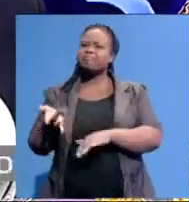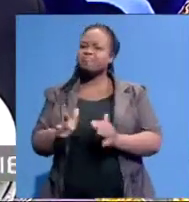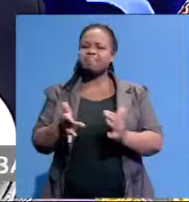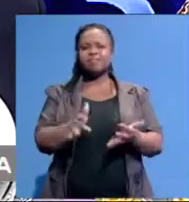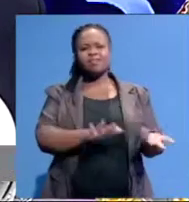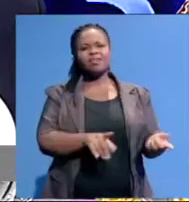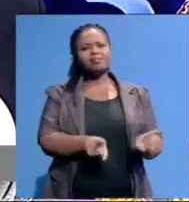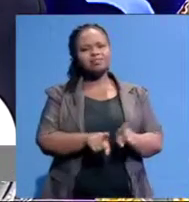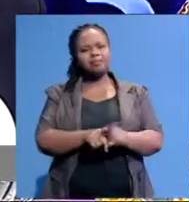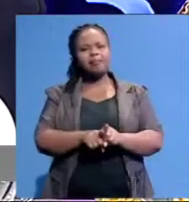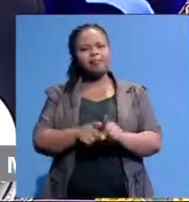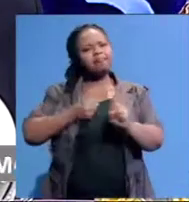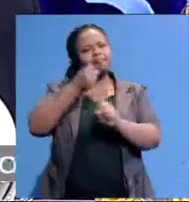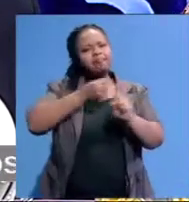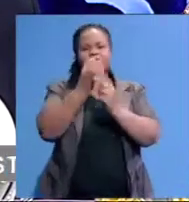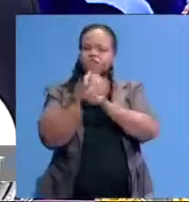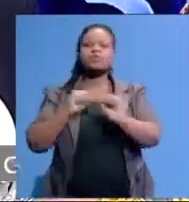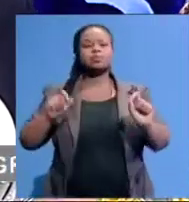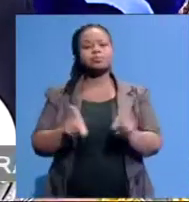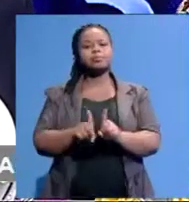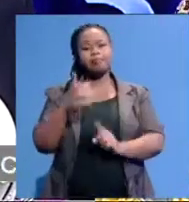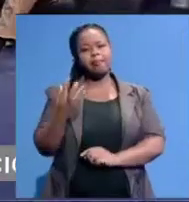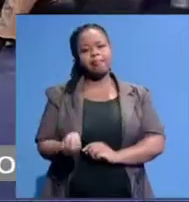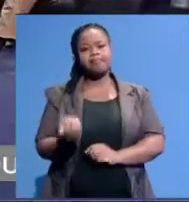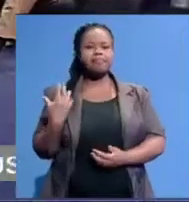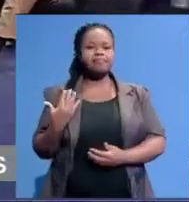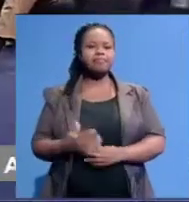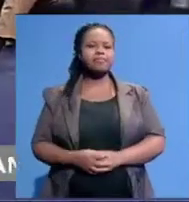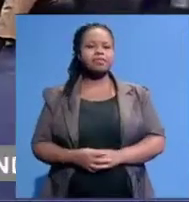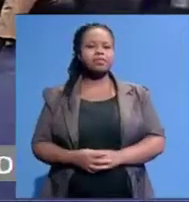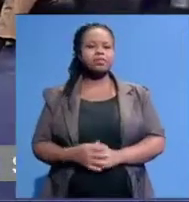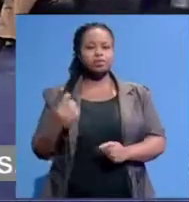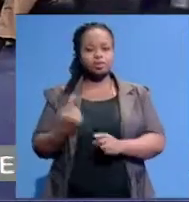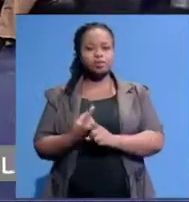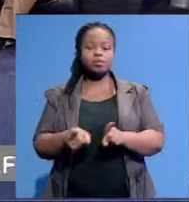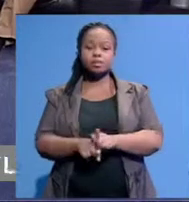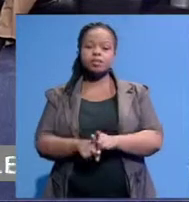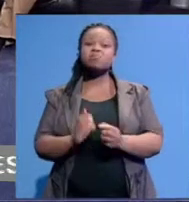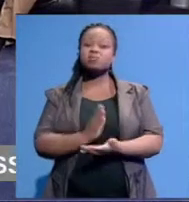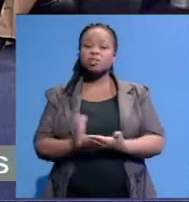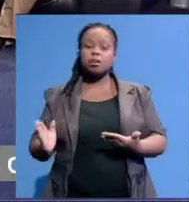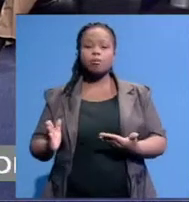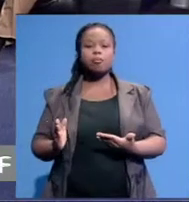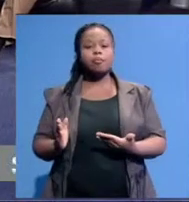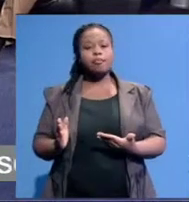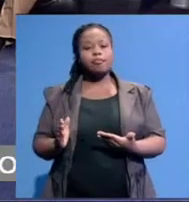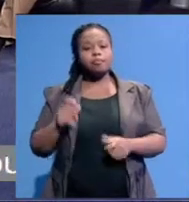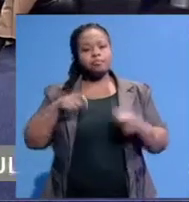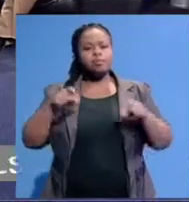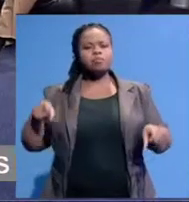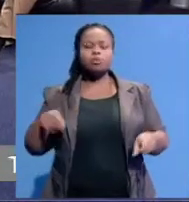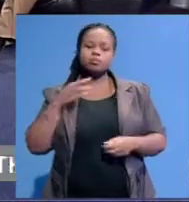same dream and same vision. And also, I suppose, let us not forget those who also contributed so richly. I